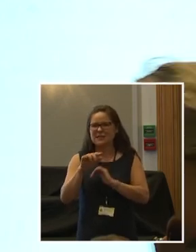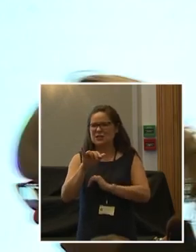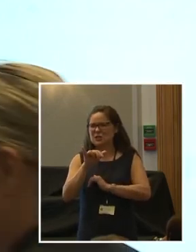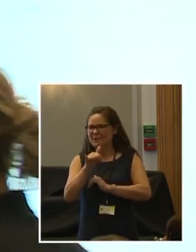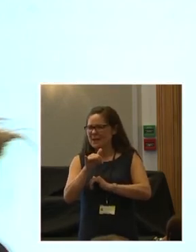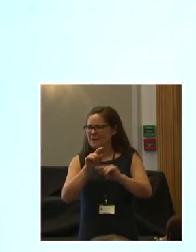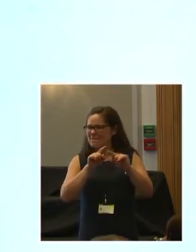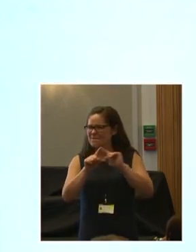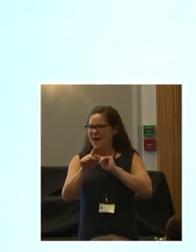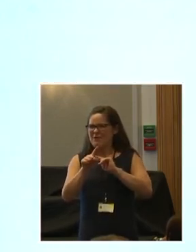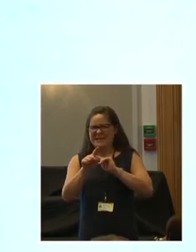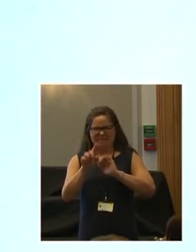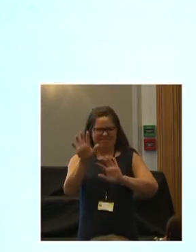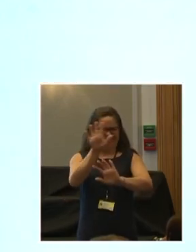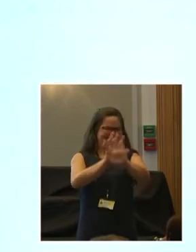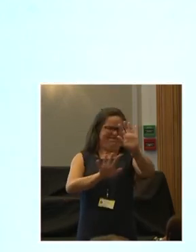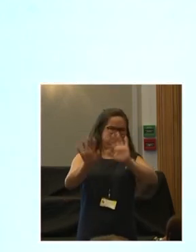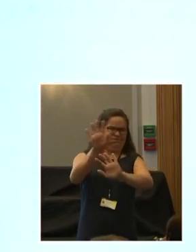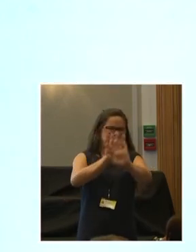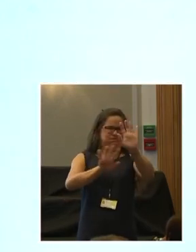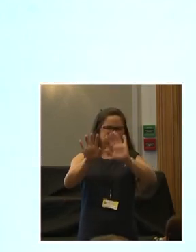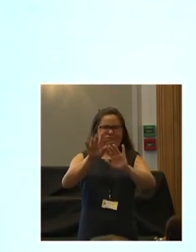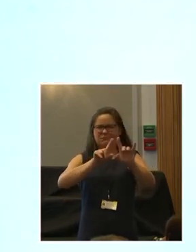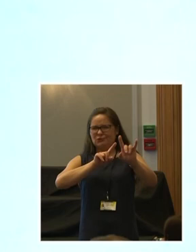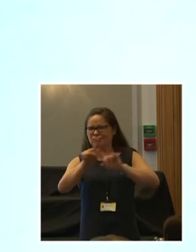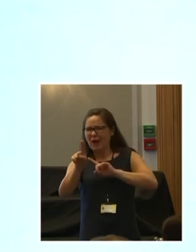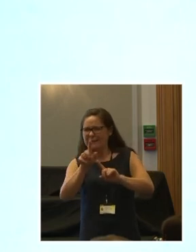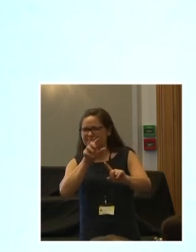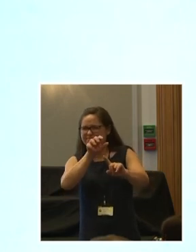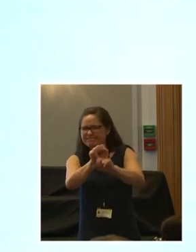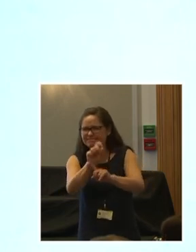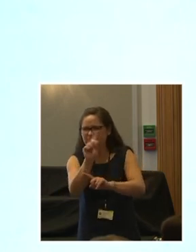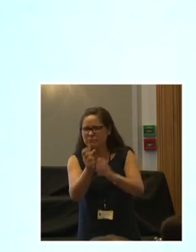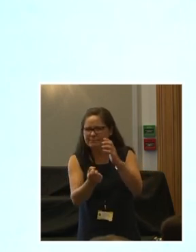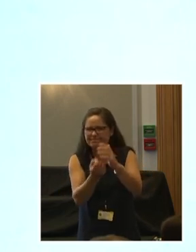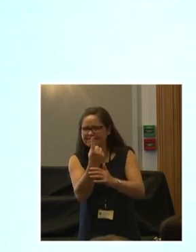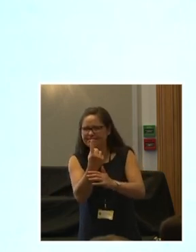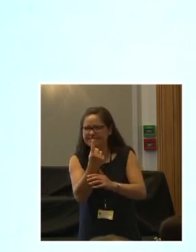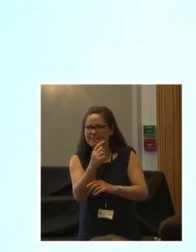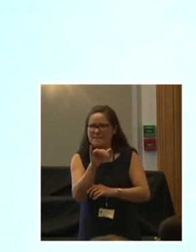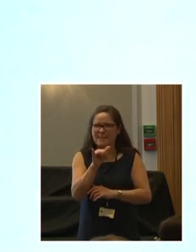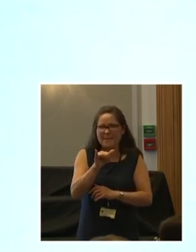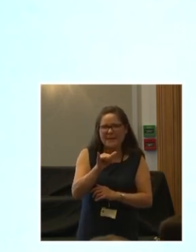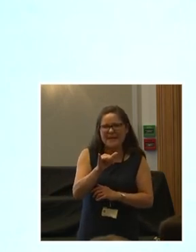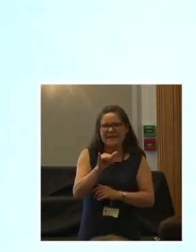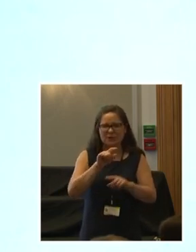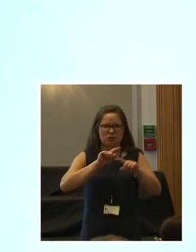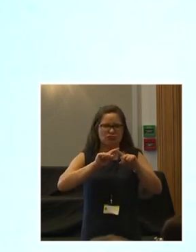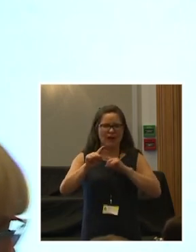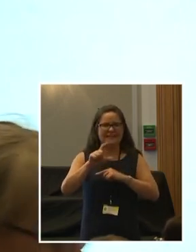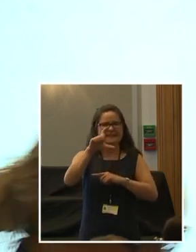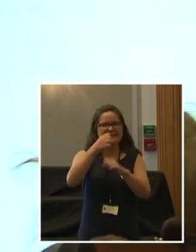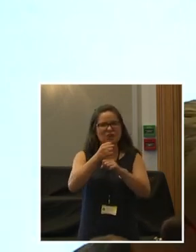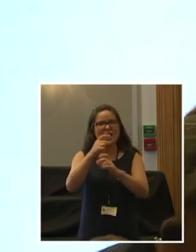someone that is trying to figure out what's going on, and mm-hmm, maybe for them it's just trying to make, I don't know, less layers out of that,